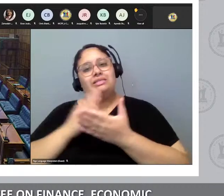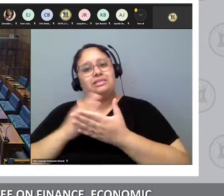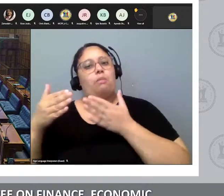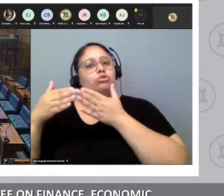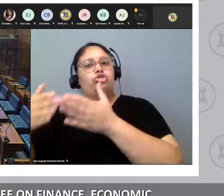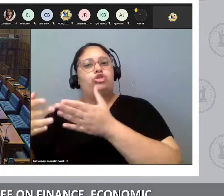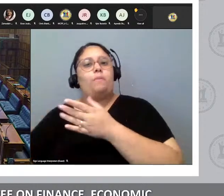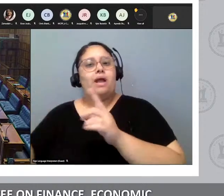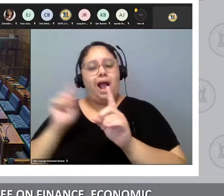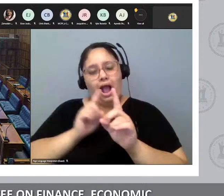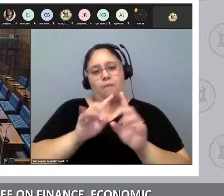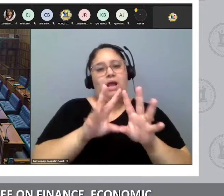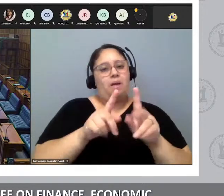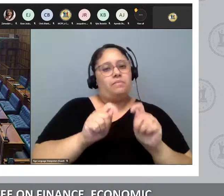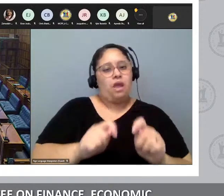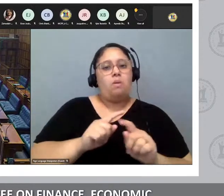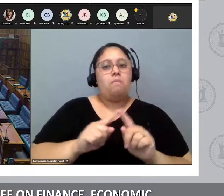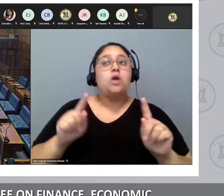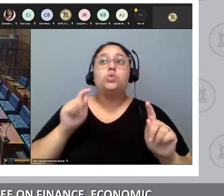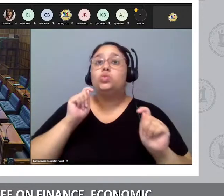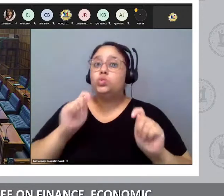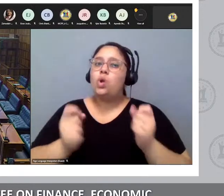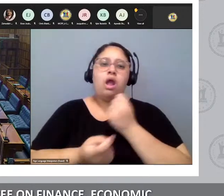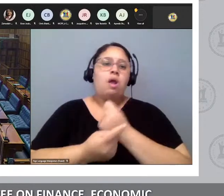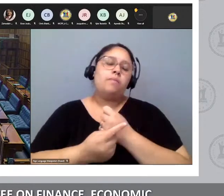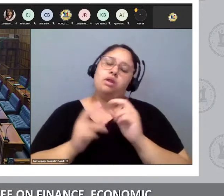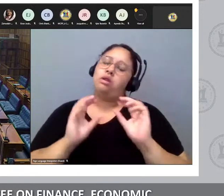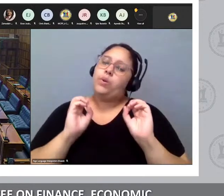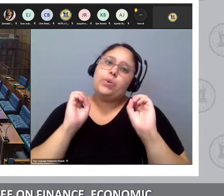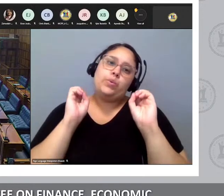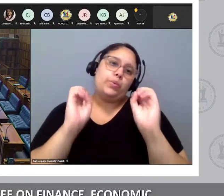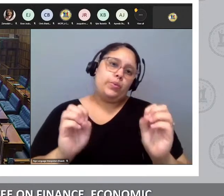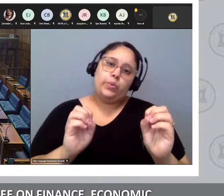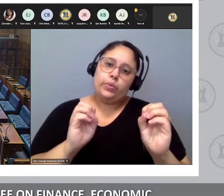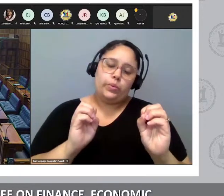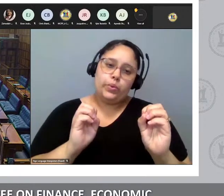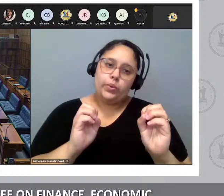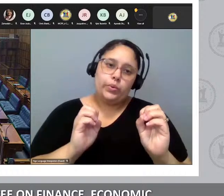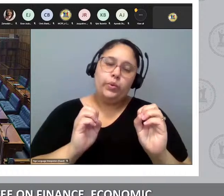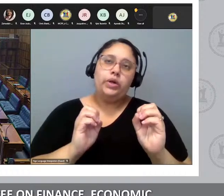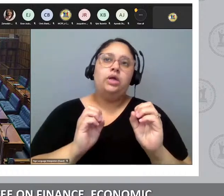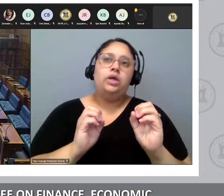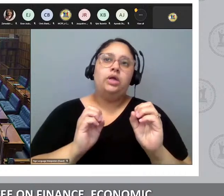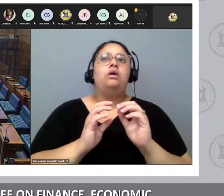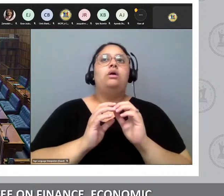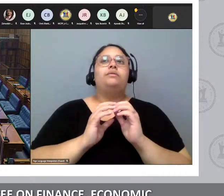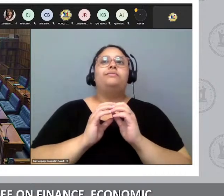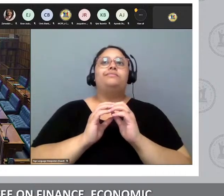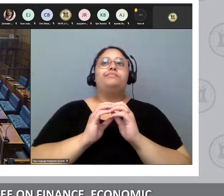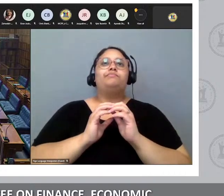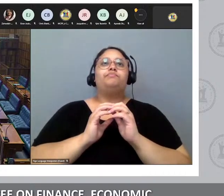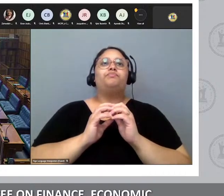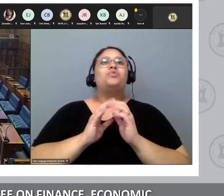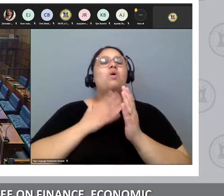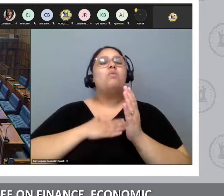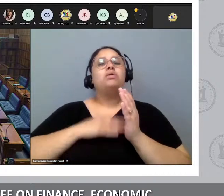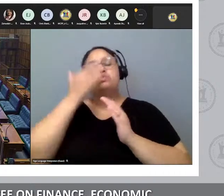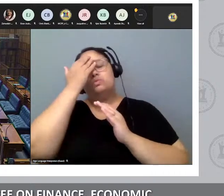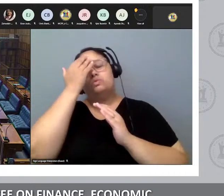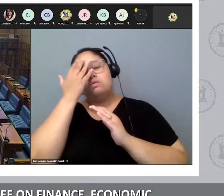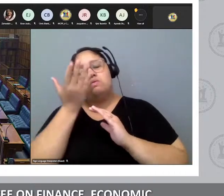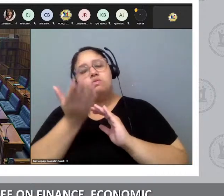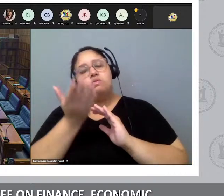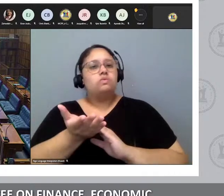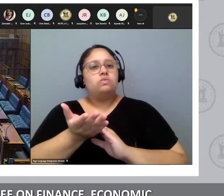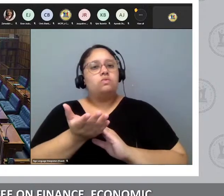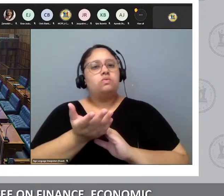necessarily it didn't it didn't play out this way um and it would just be helpful to know